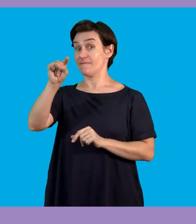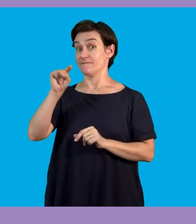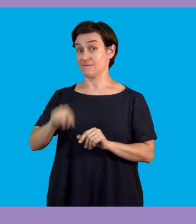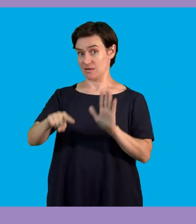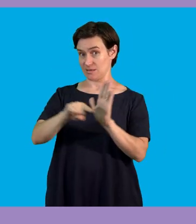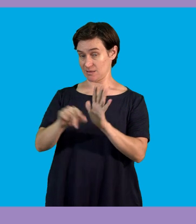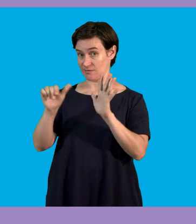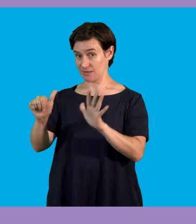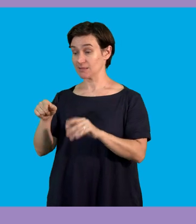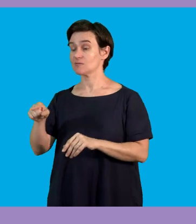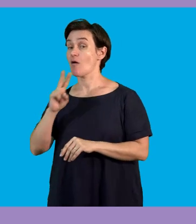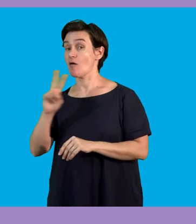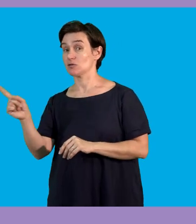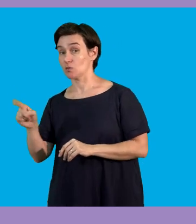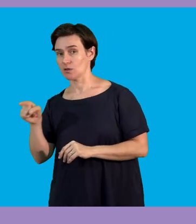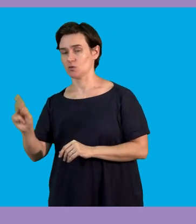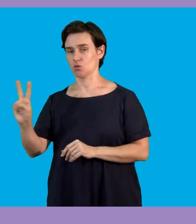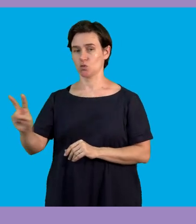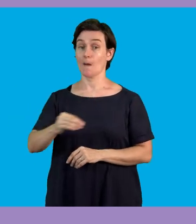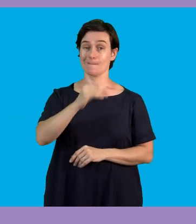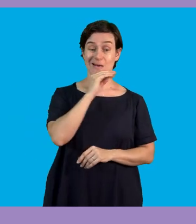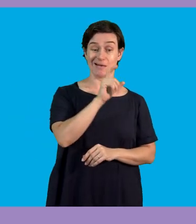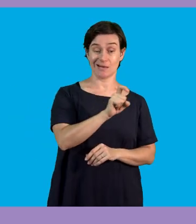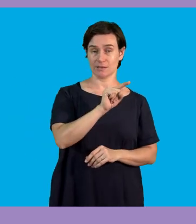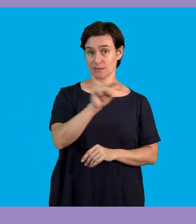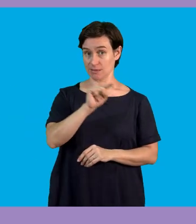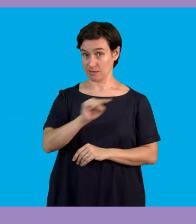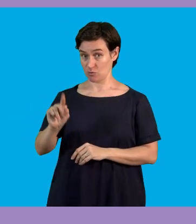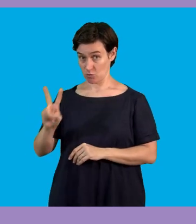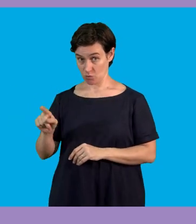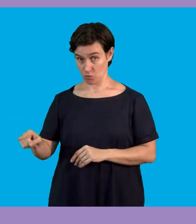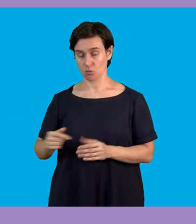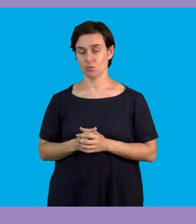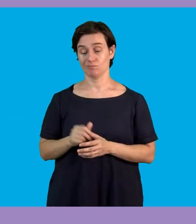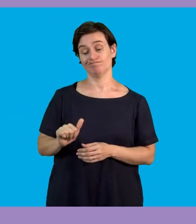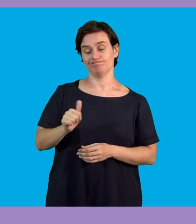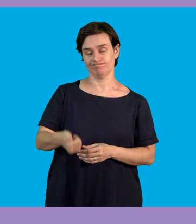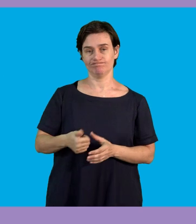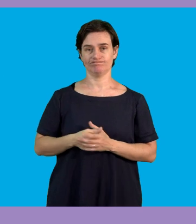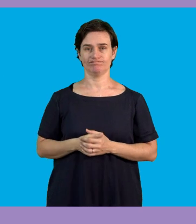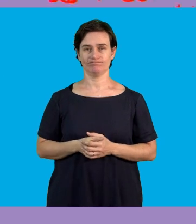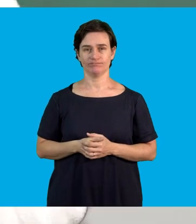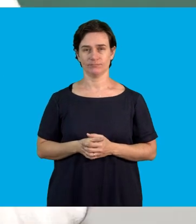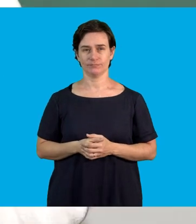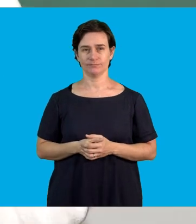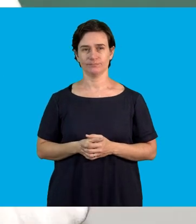our answer would be 2. So x represents 2. Let's move on to the next